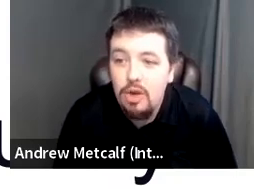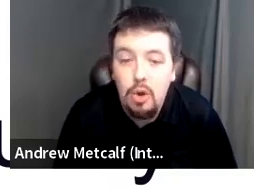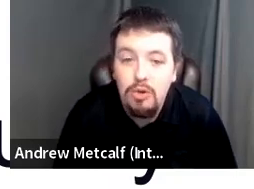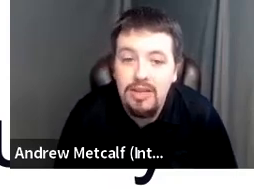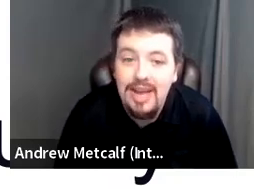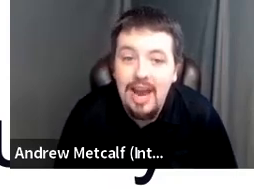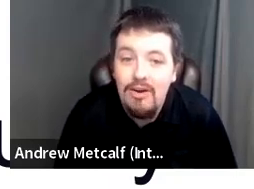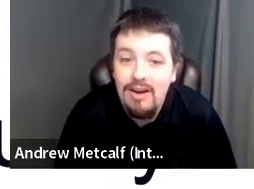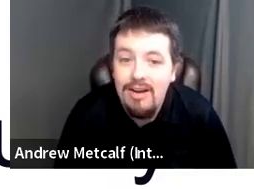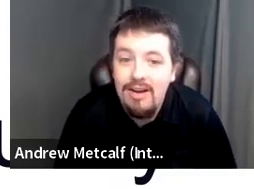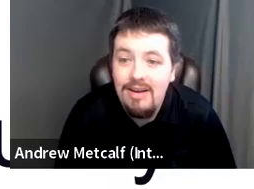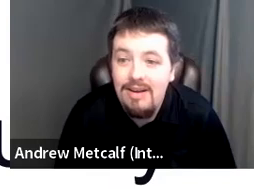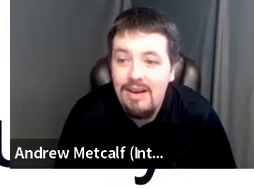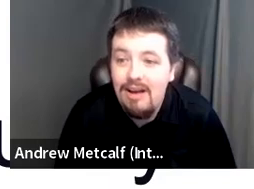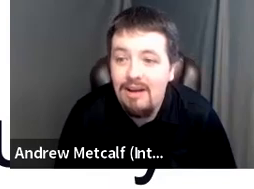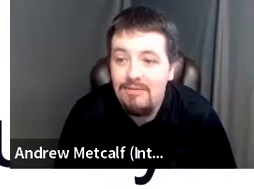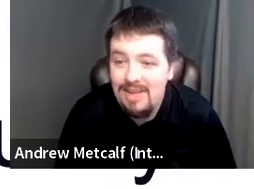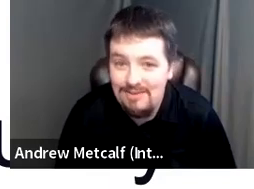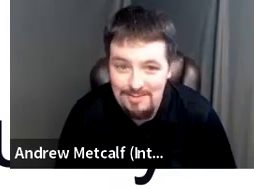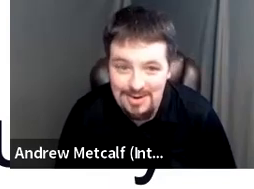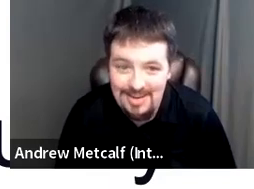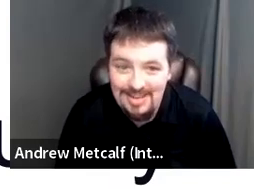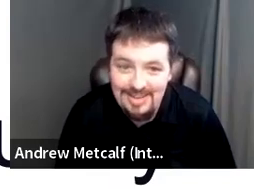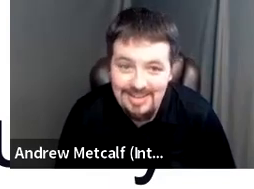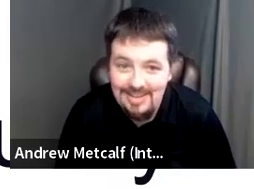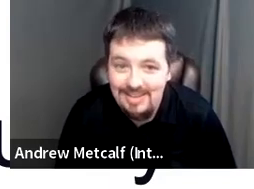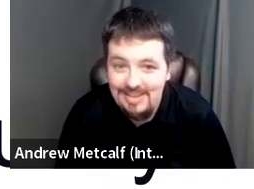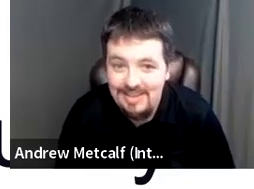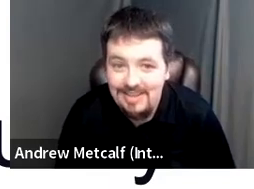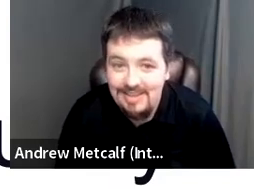of the golden era of deaf community.